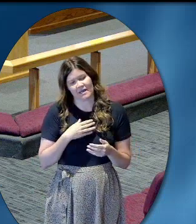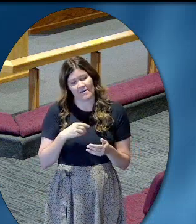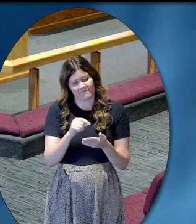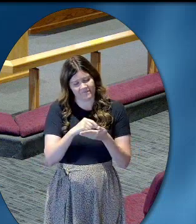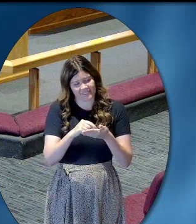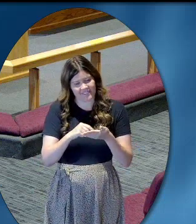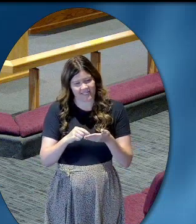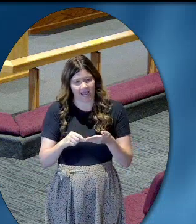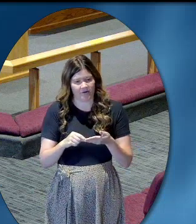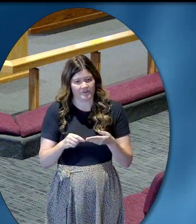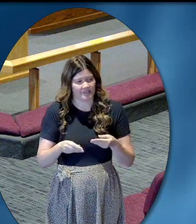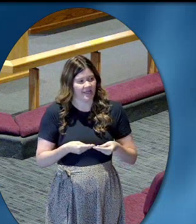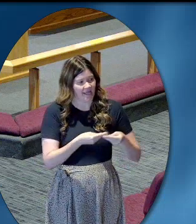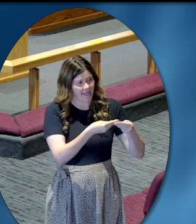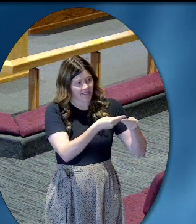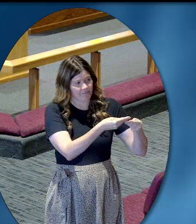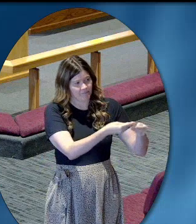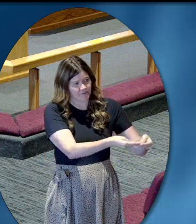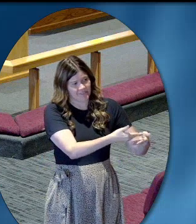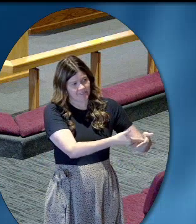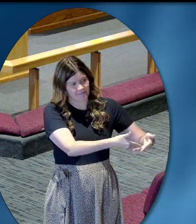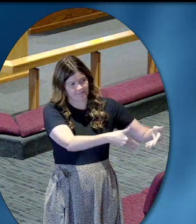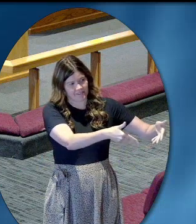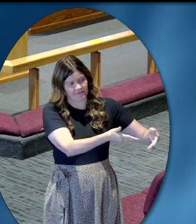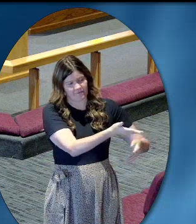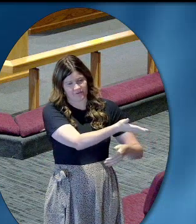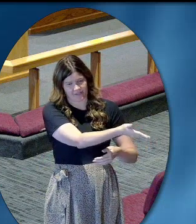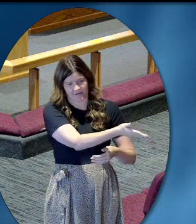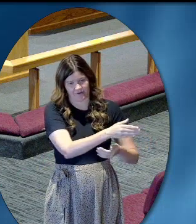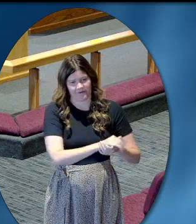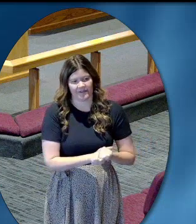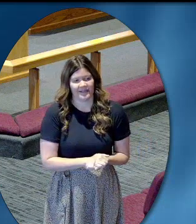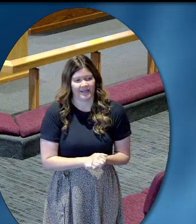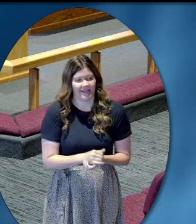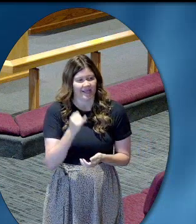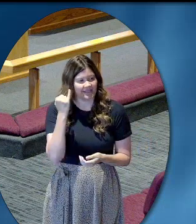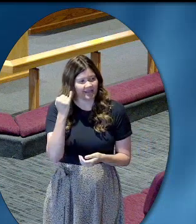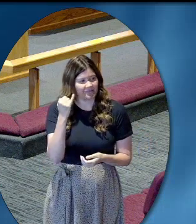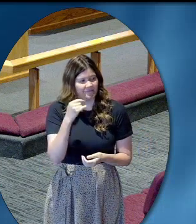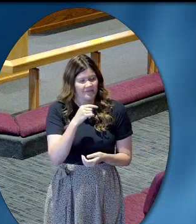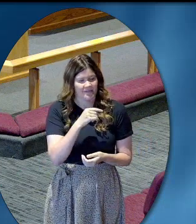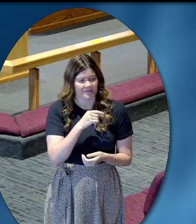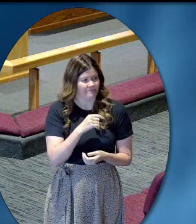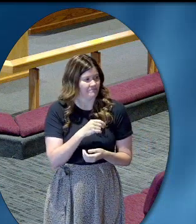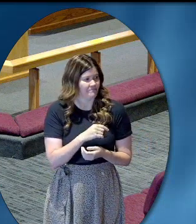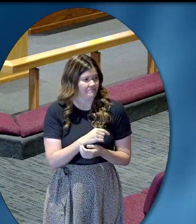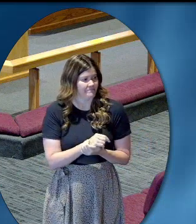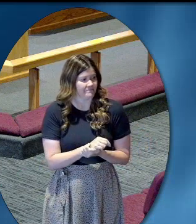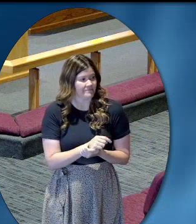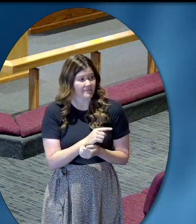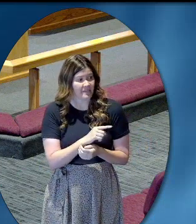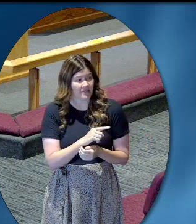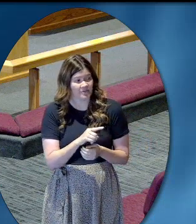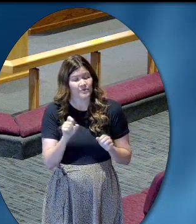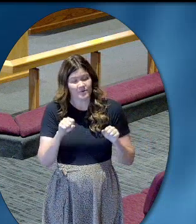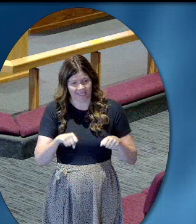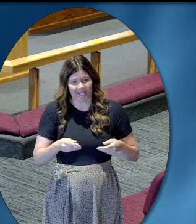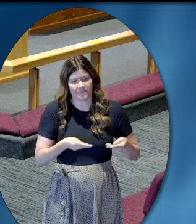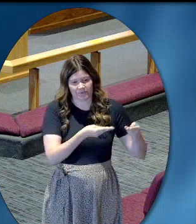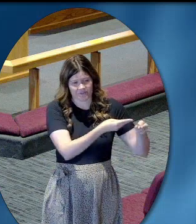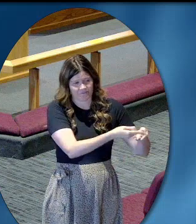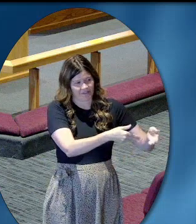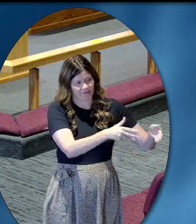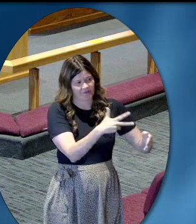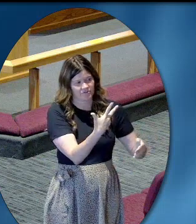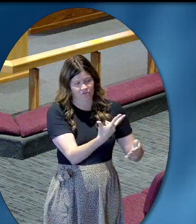and fill that out. And we can, if you don't mind, place it in the tray or one of the trays. There's